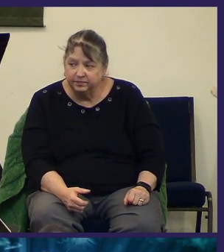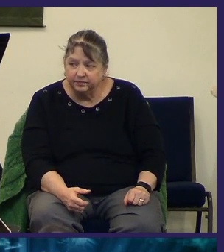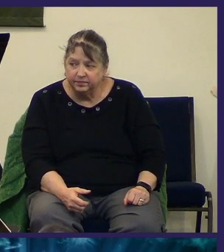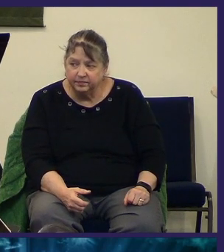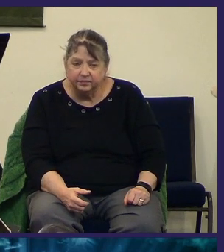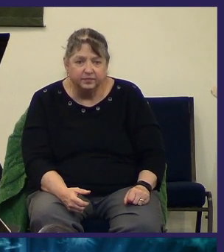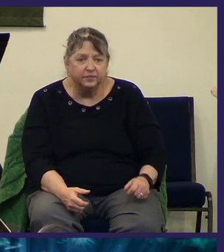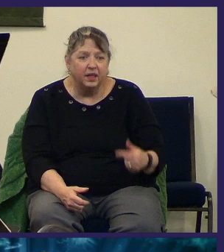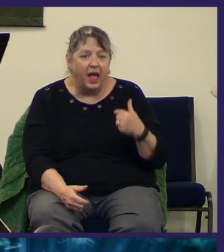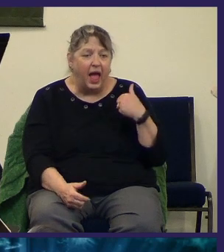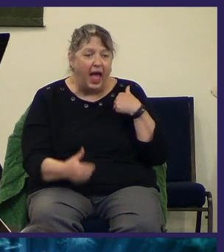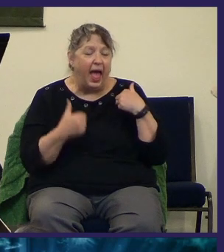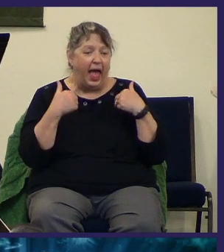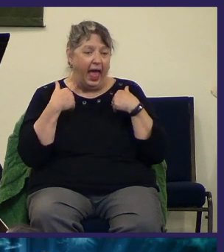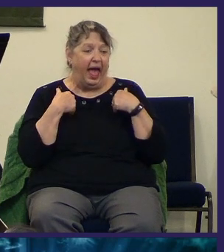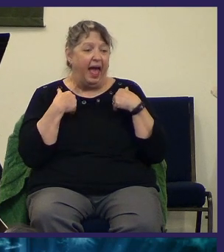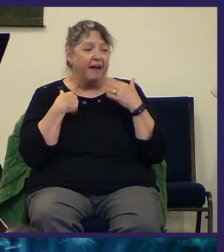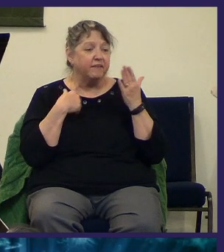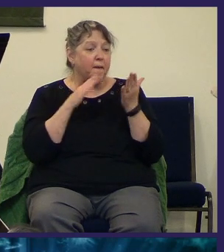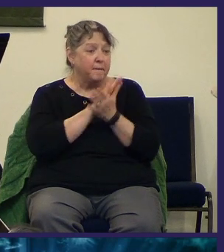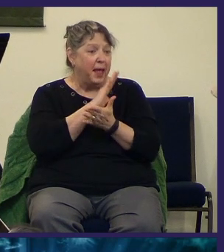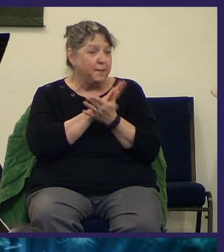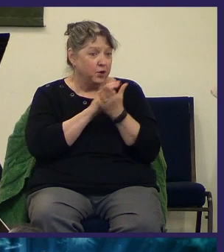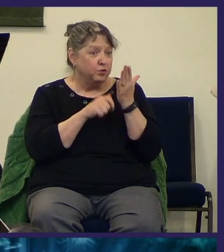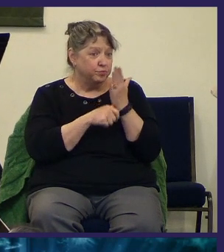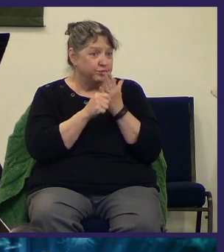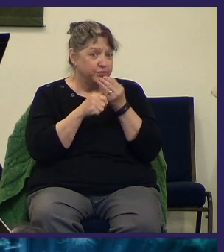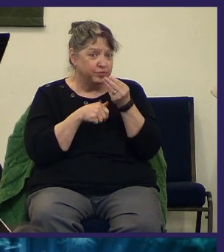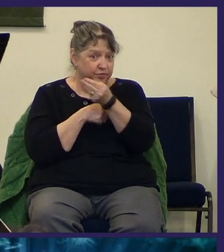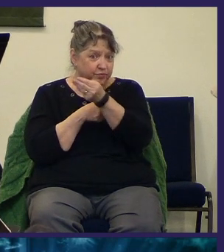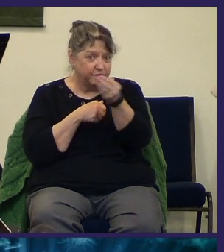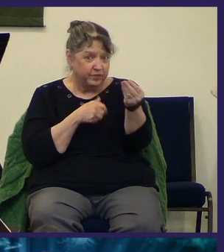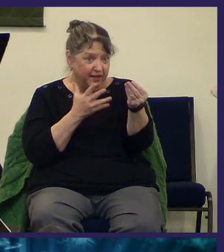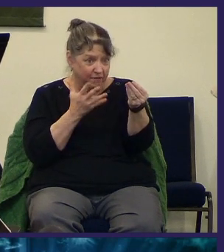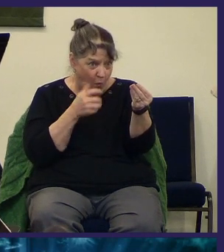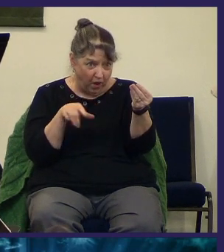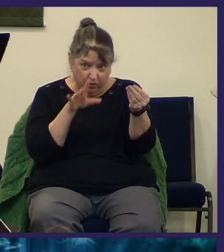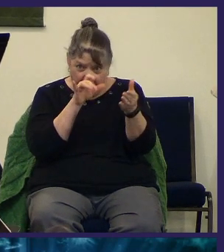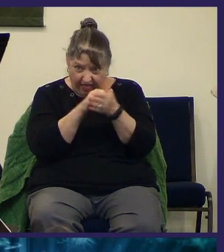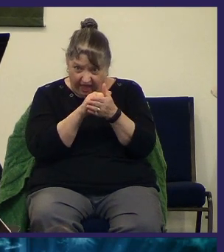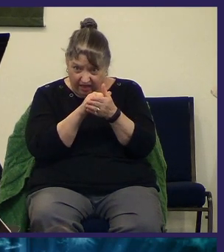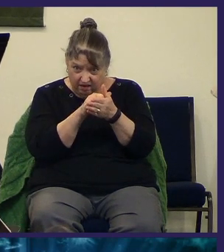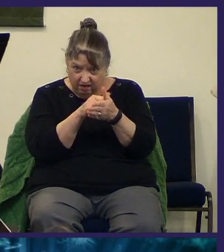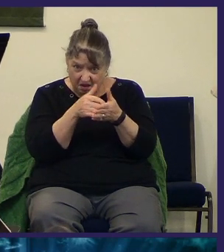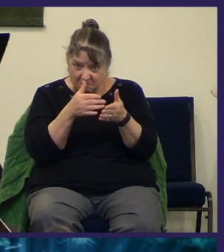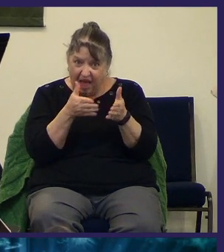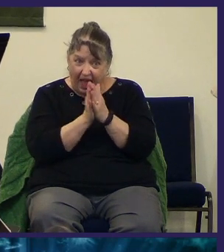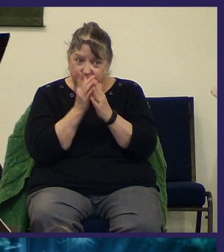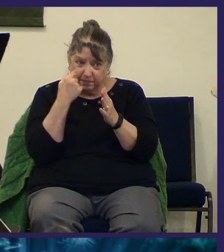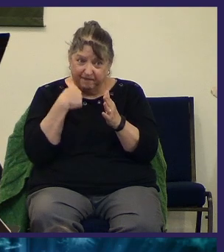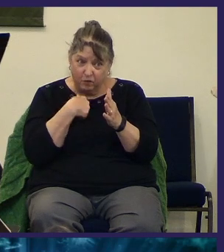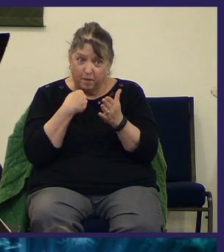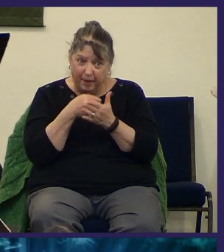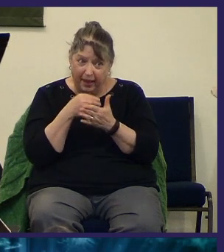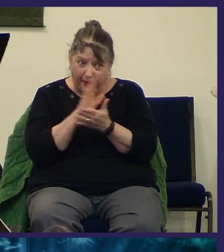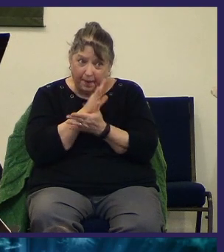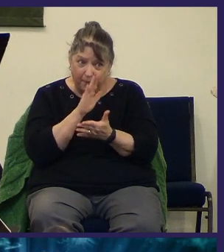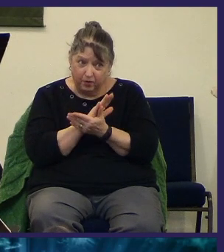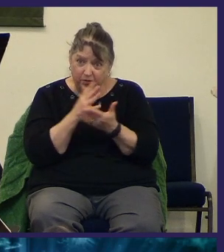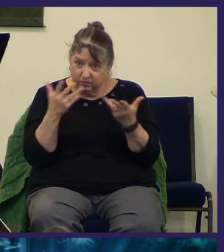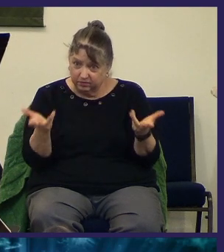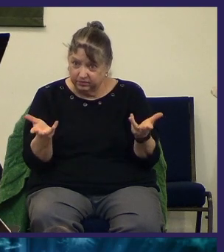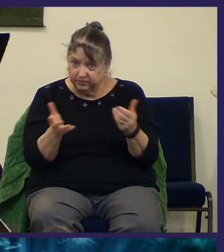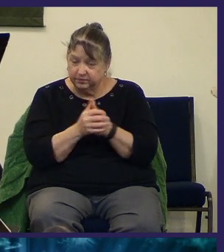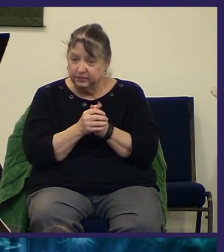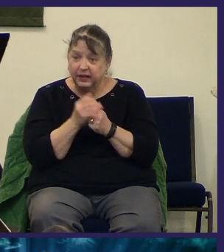of them right there if you're interested in becoming a friend of the gideon please see me afterwards if